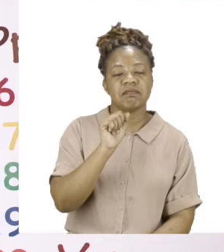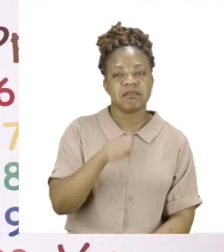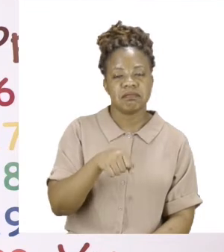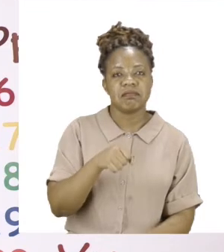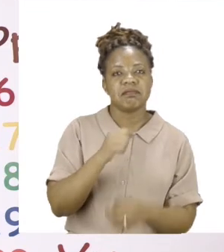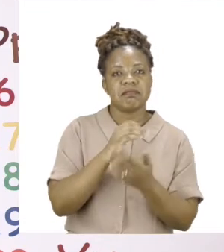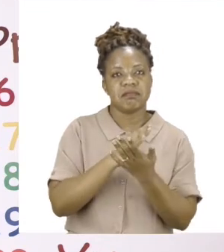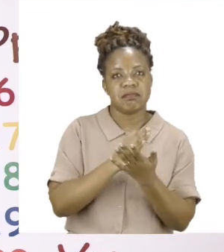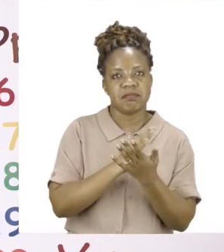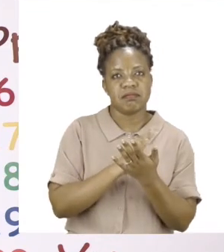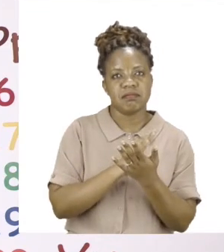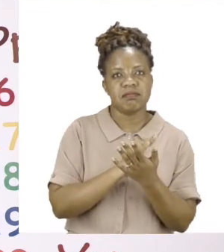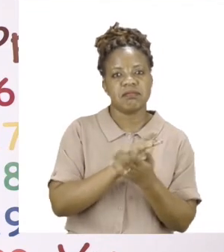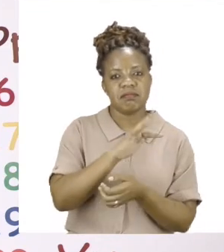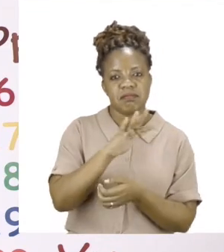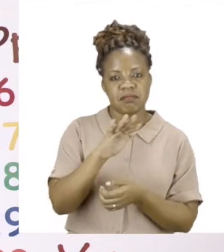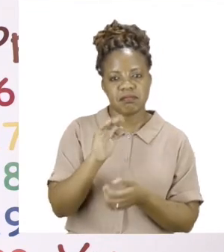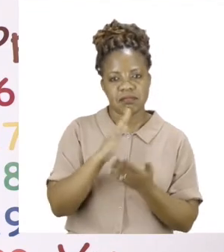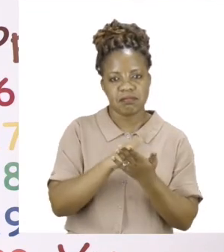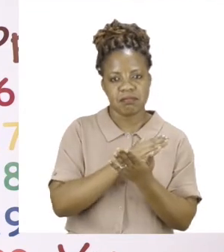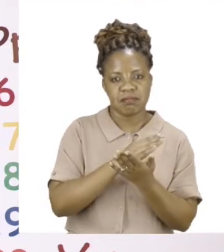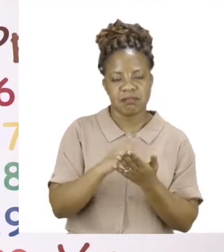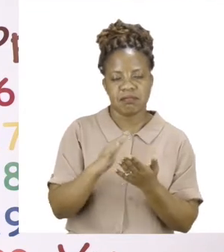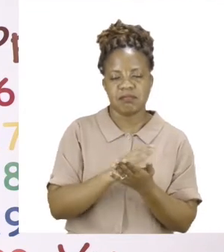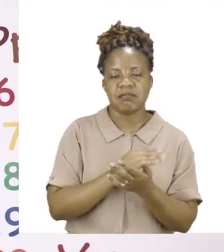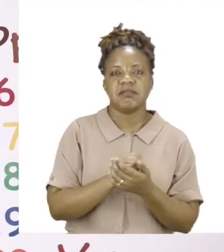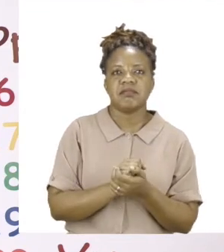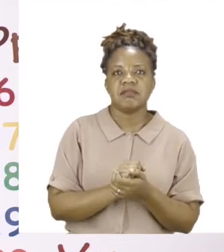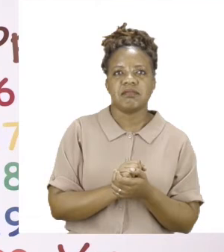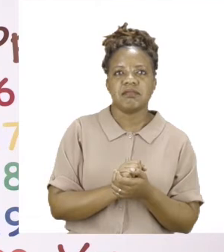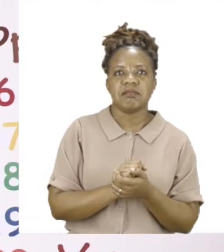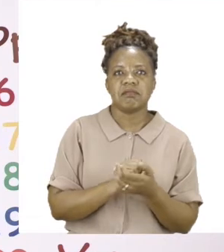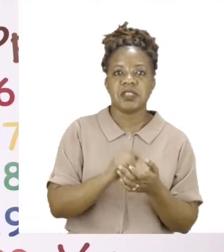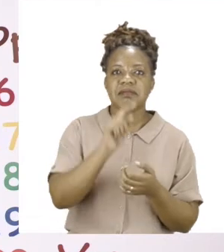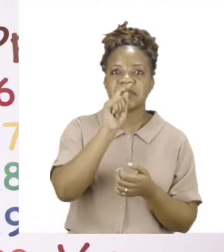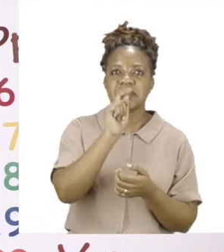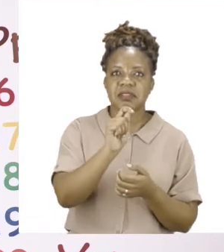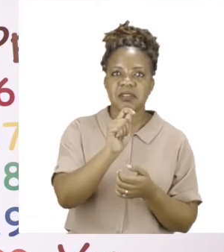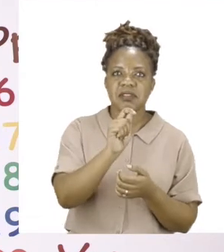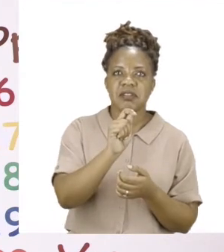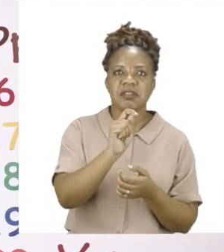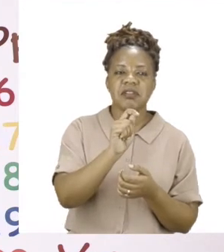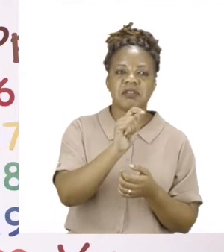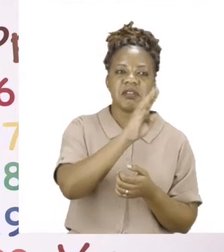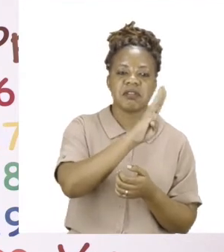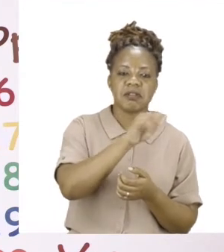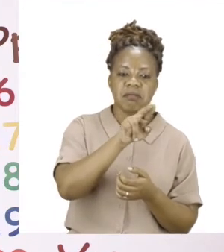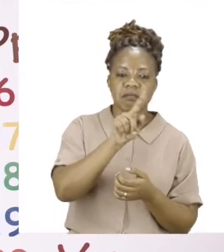words, just like our letter T. It's belonging to the word but and the